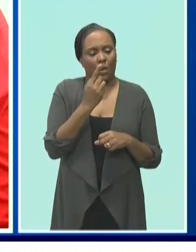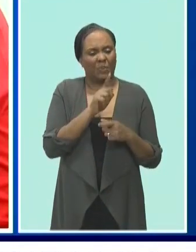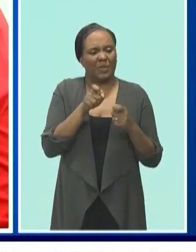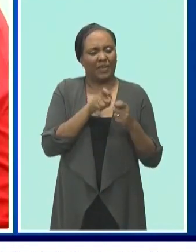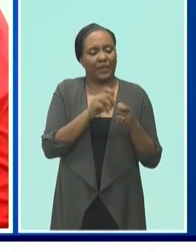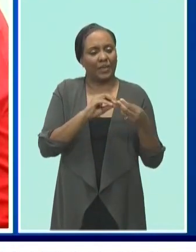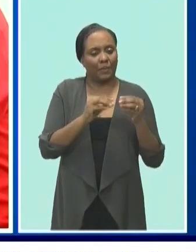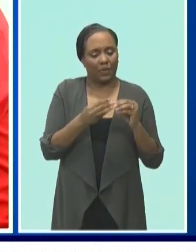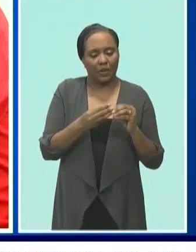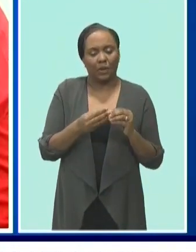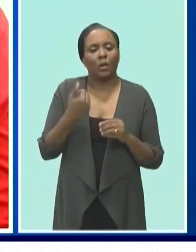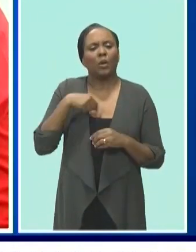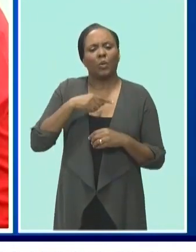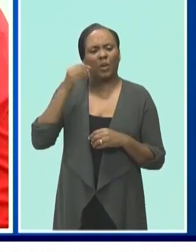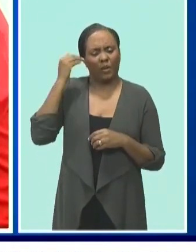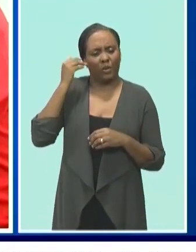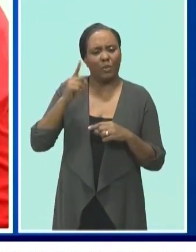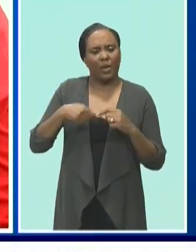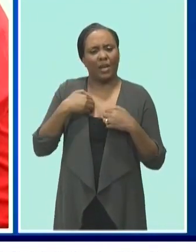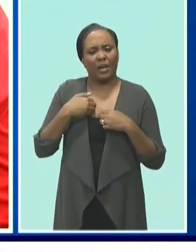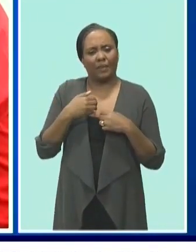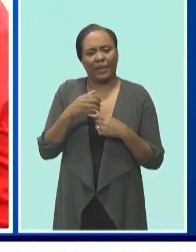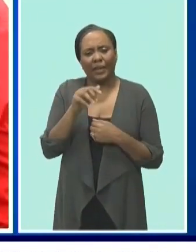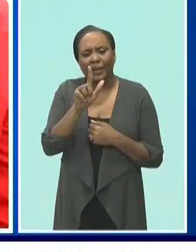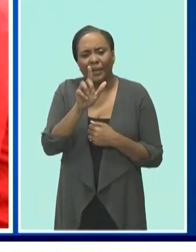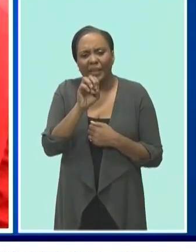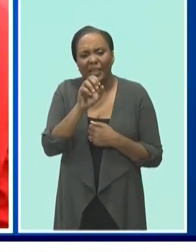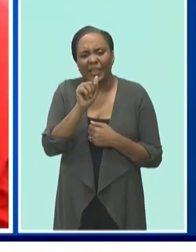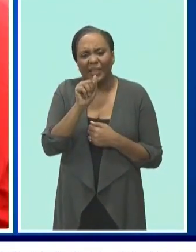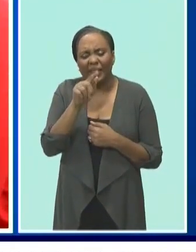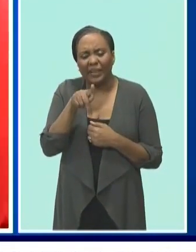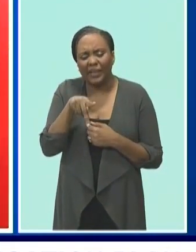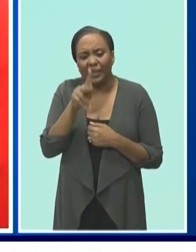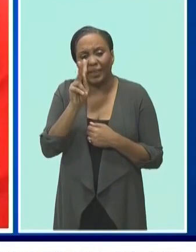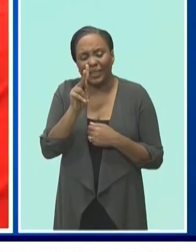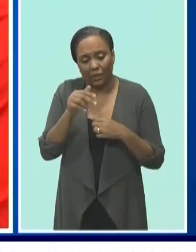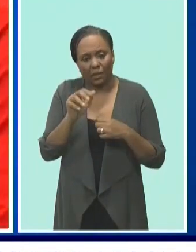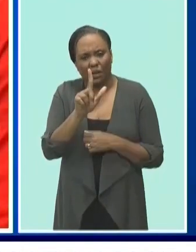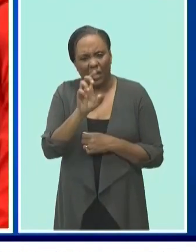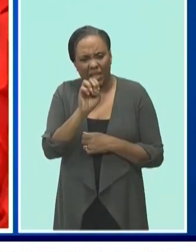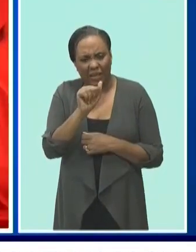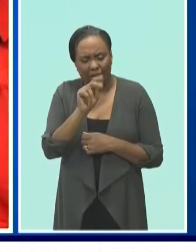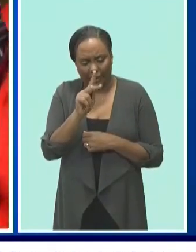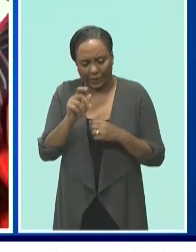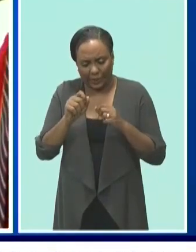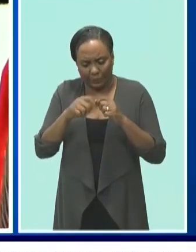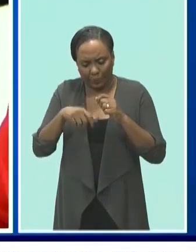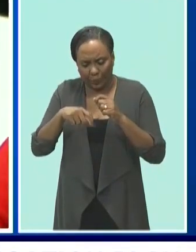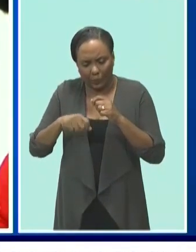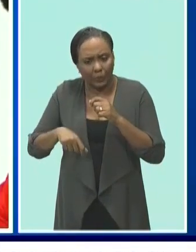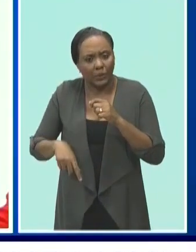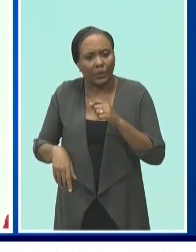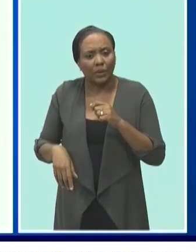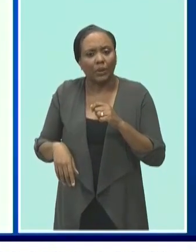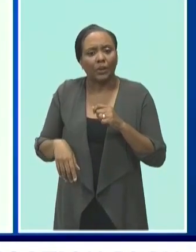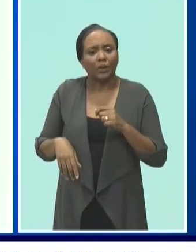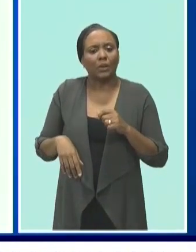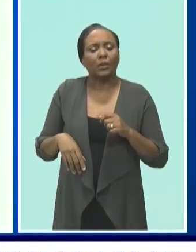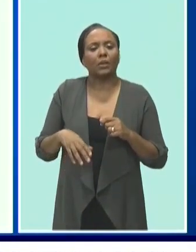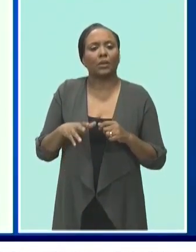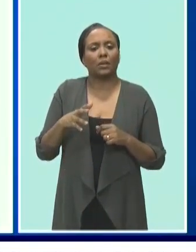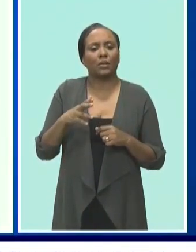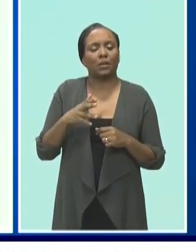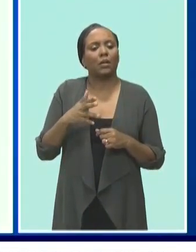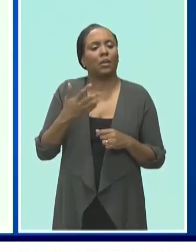tell when you have a leak. That's how we can tell when you have other issues. So there are ways for us to determine that your